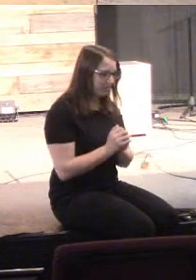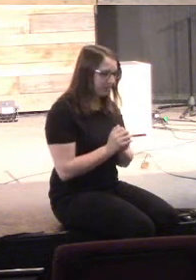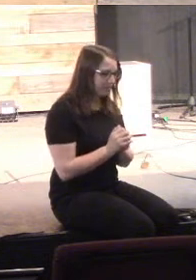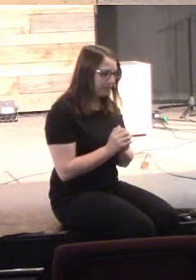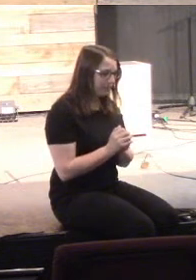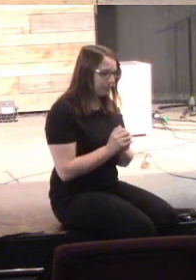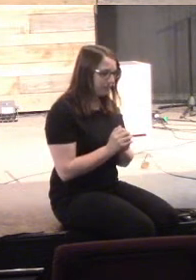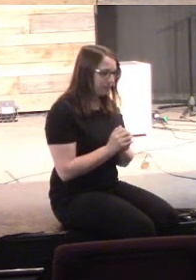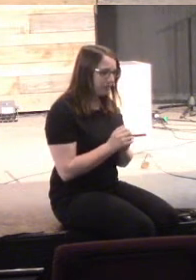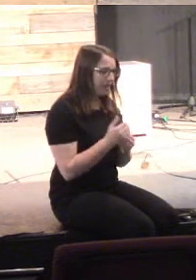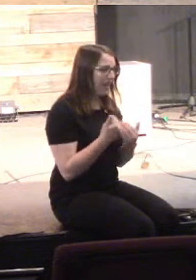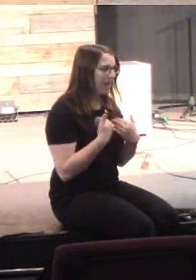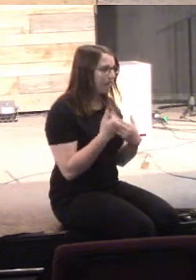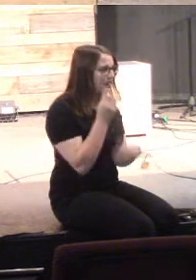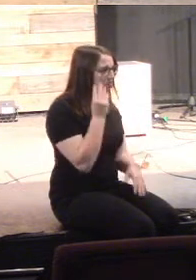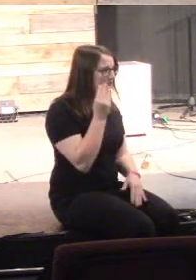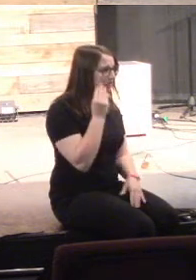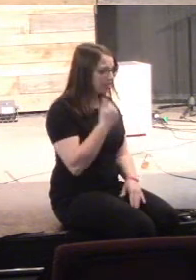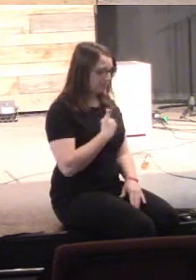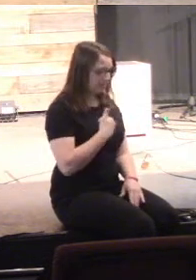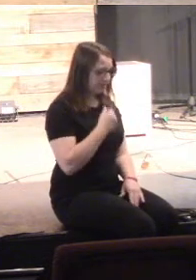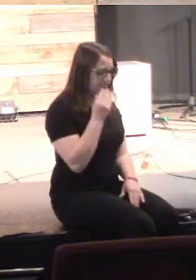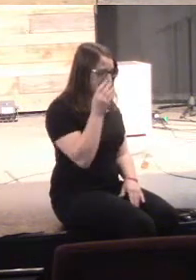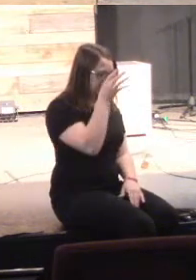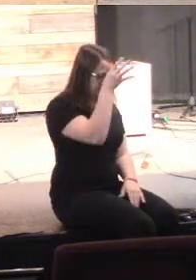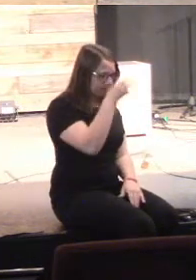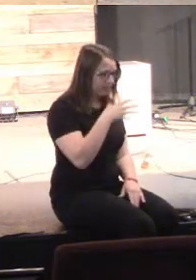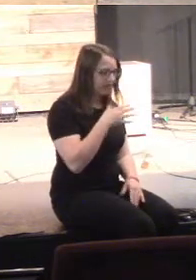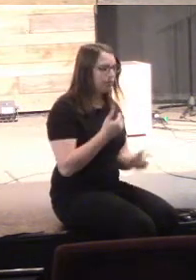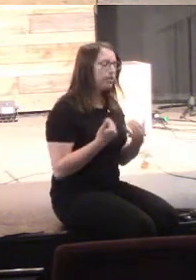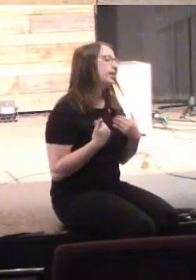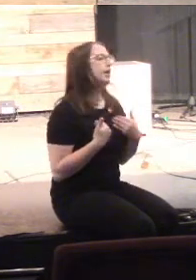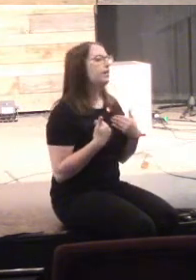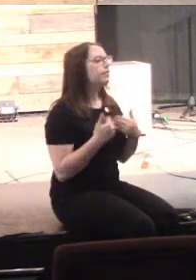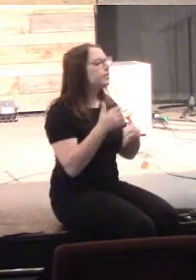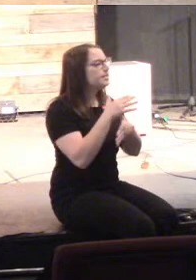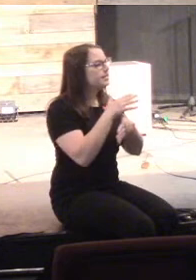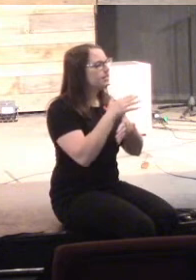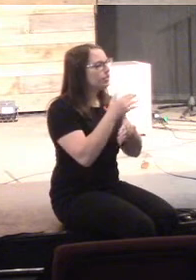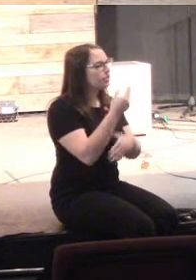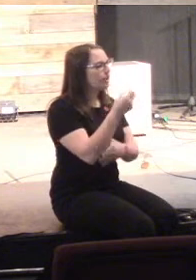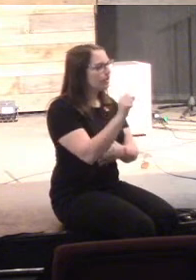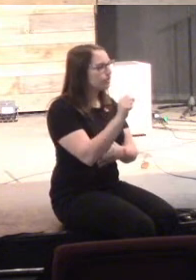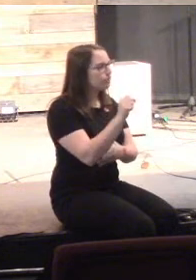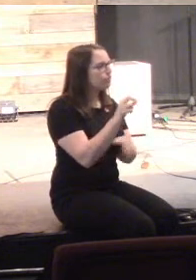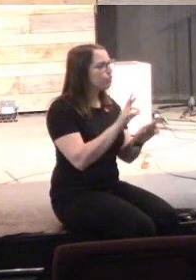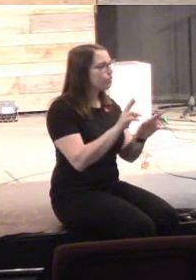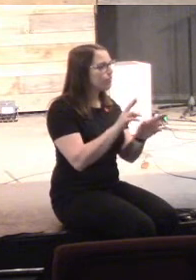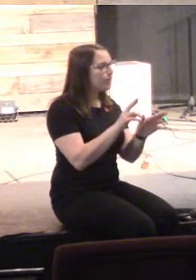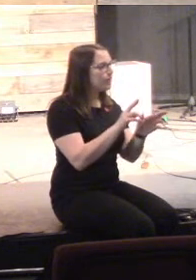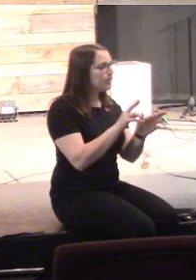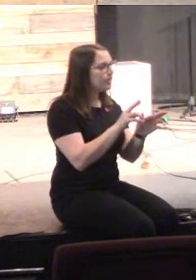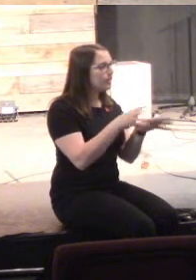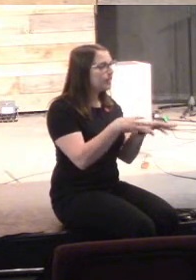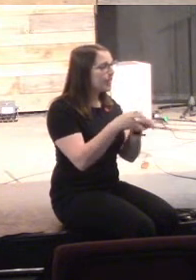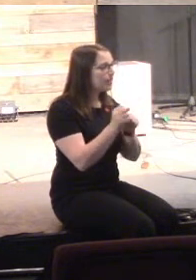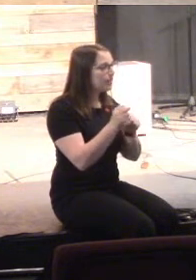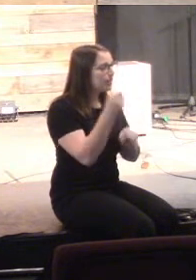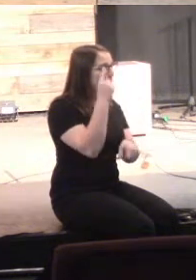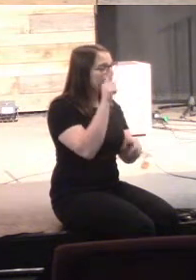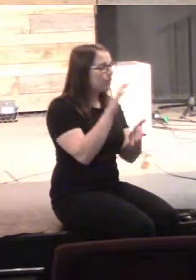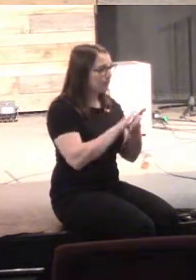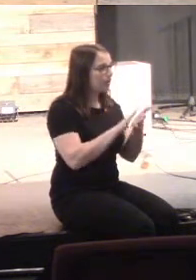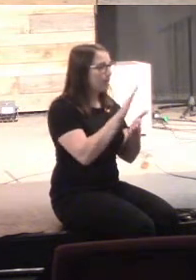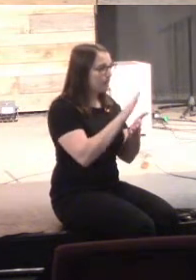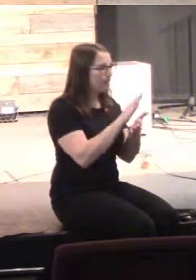where even we have a senior in high school that's getting ready to go to college, and there's a lot of things that has to be done in